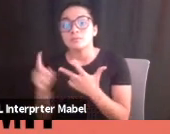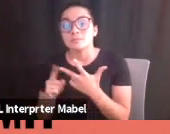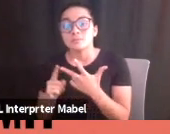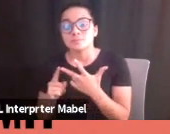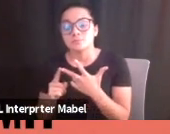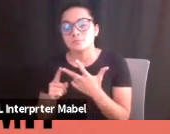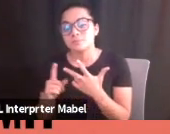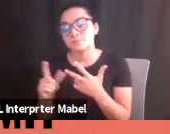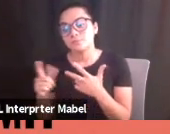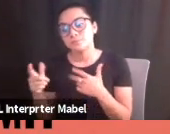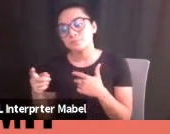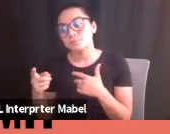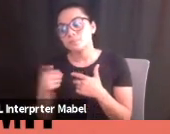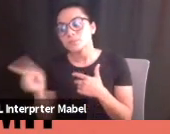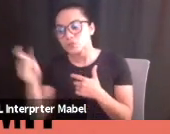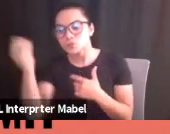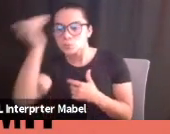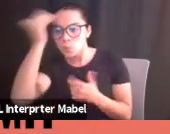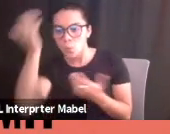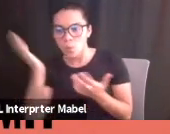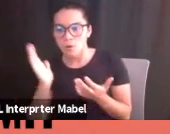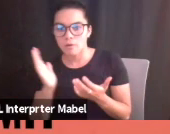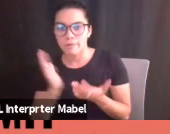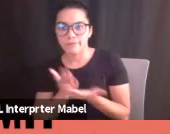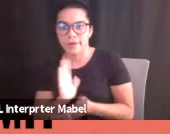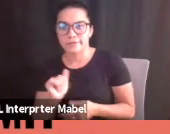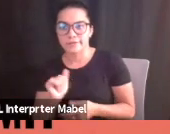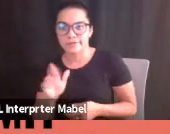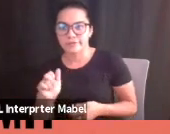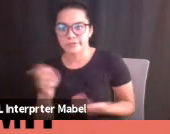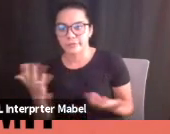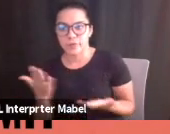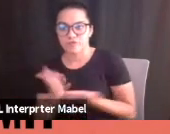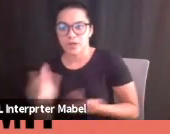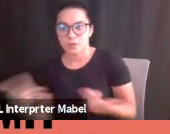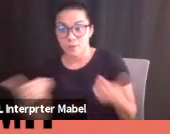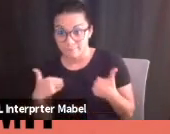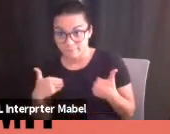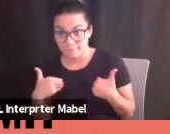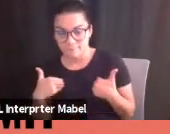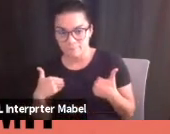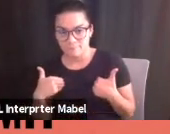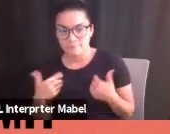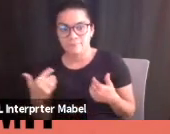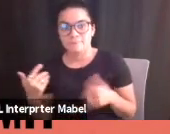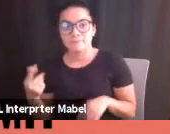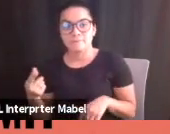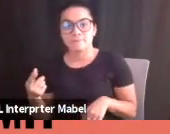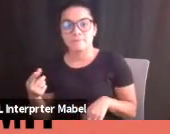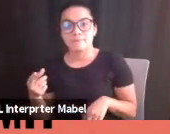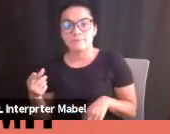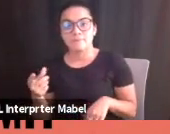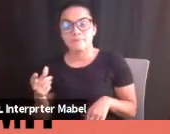informed of what rights are available to you. And most importantly is that these rights